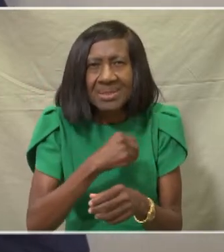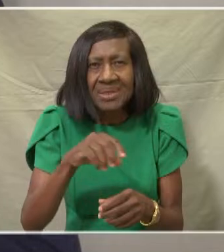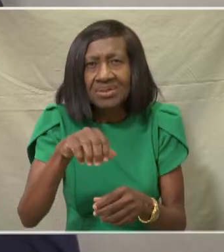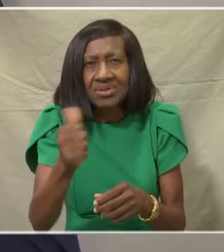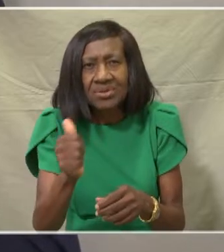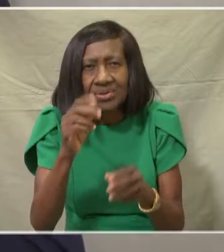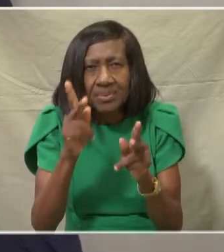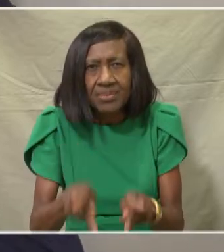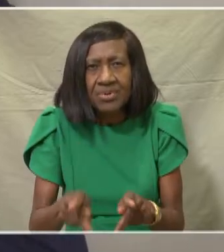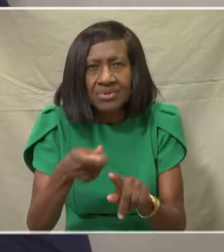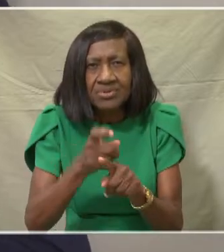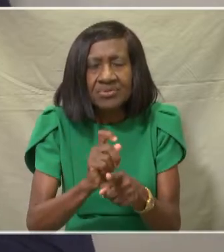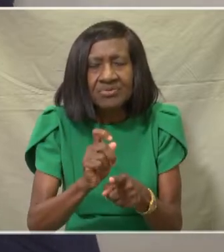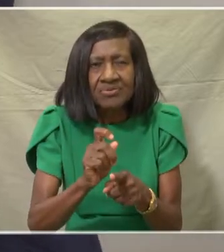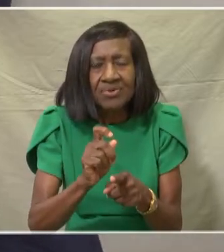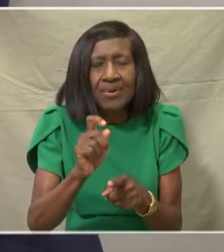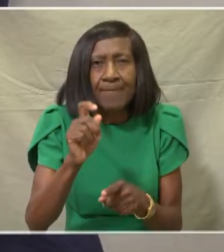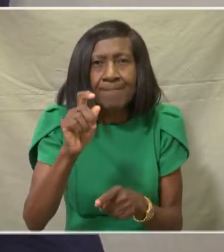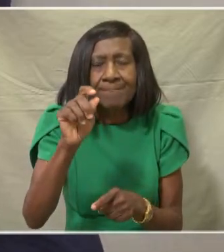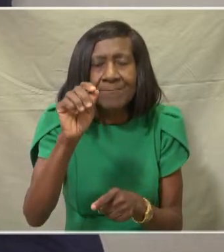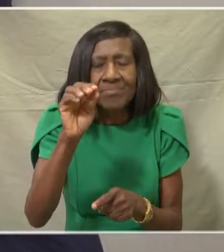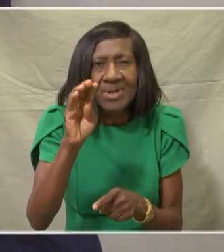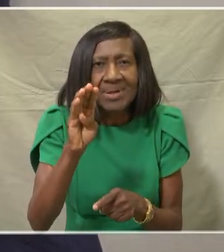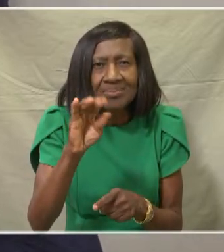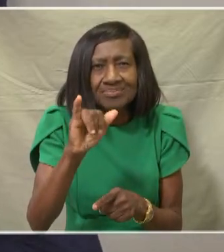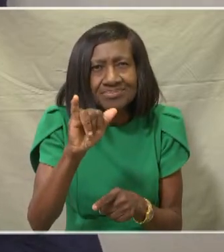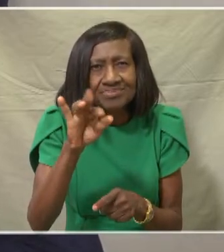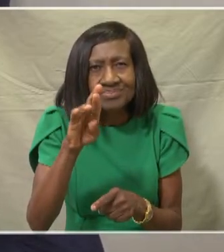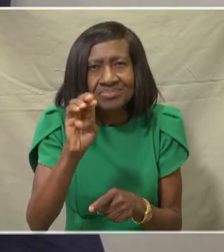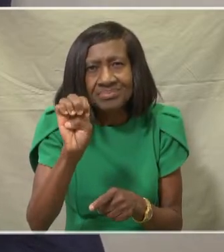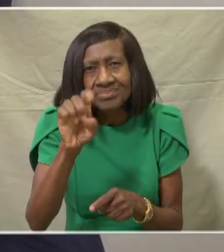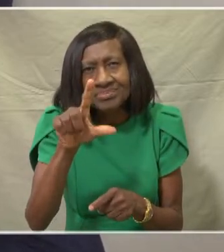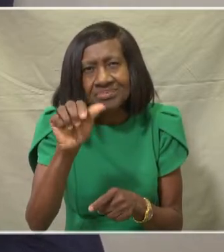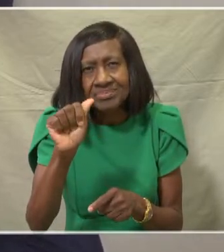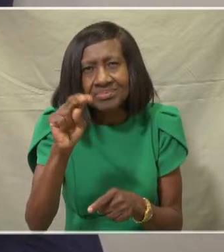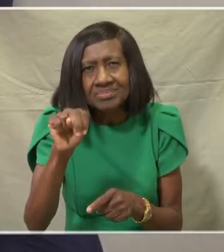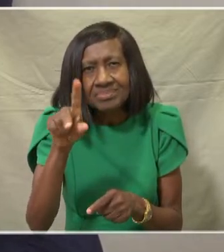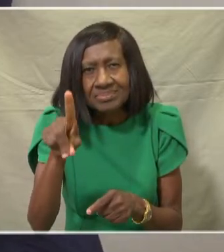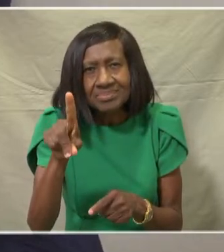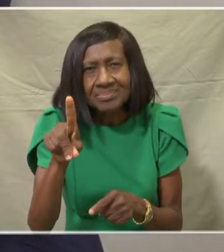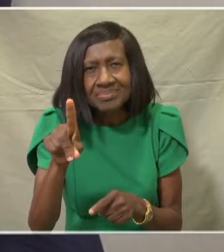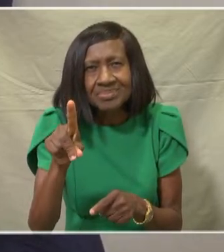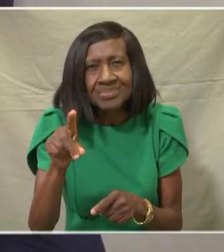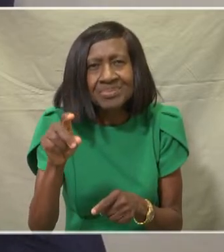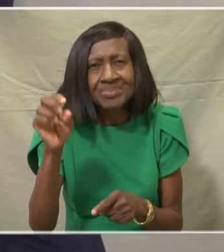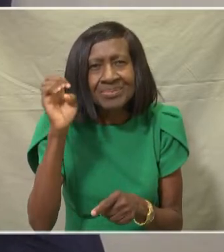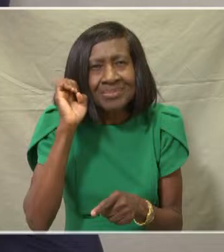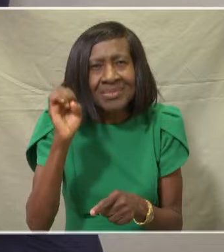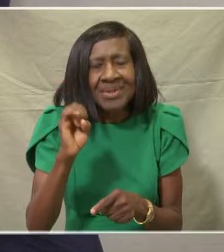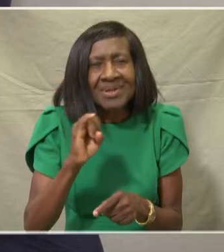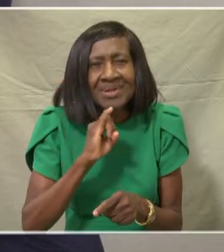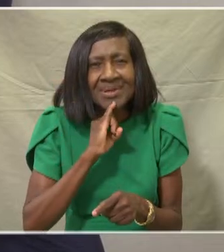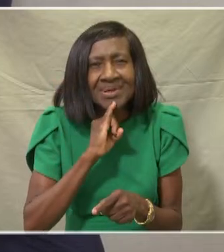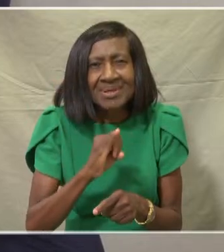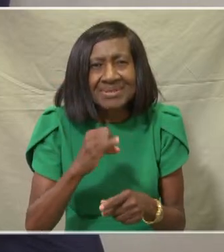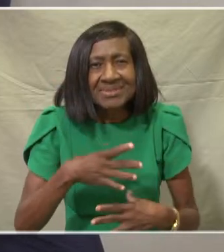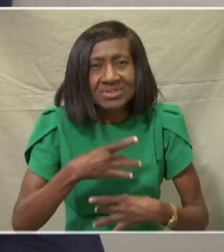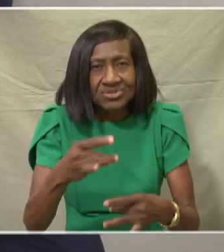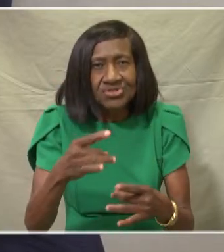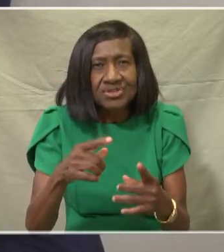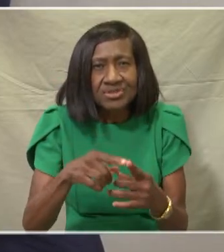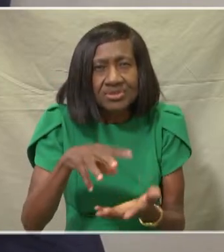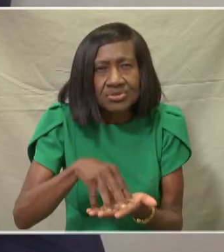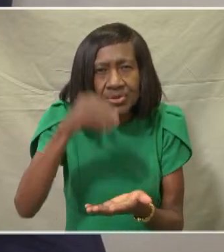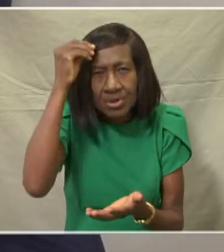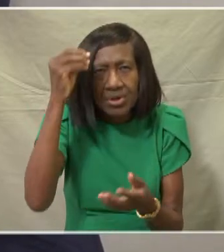most of us, it's our first time in the Cayman Islands. We are already finding it fascinating understanding your electoral system and appreciate